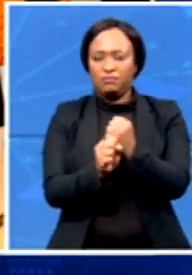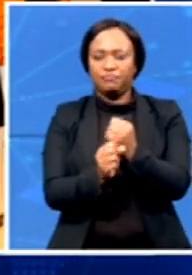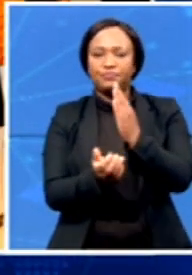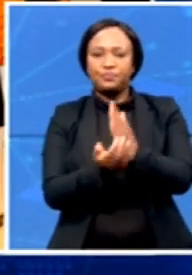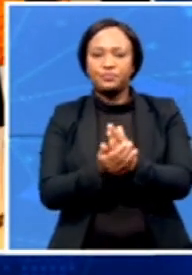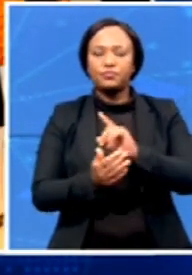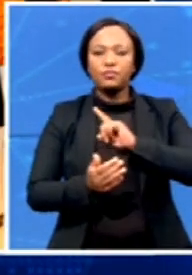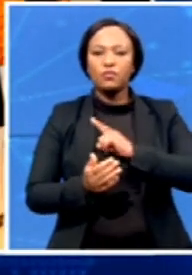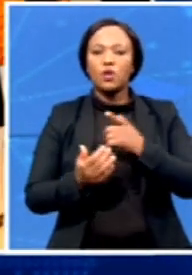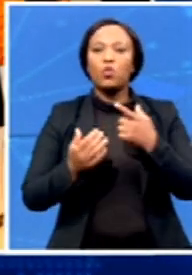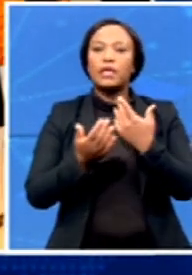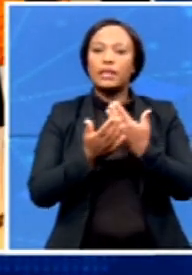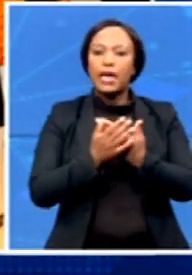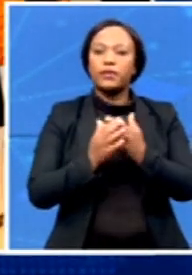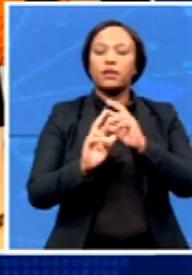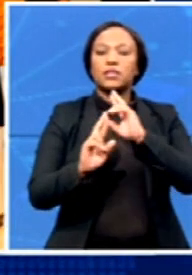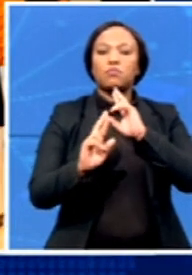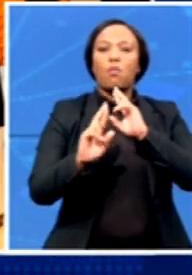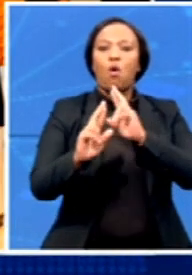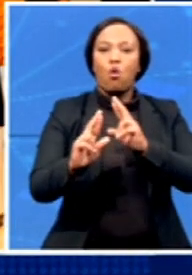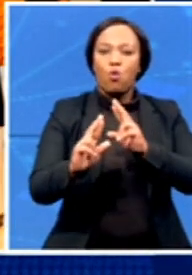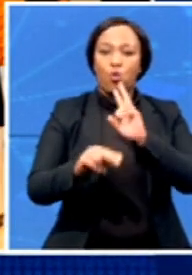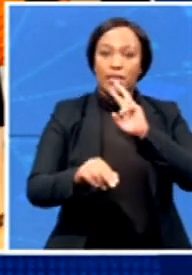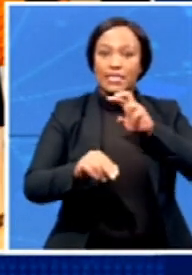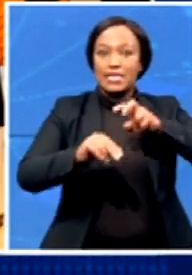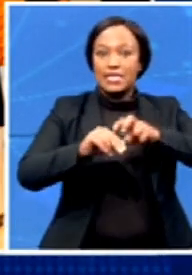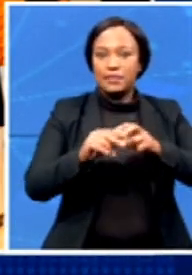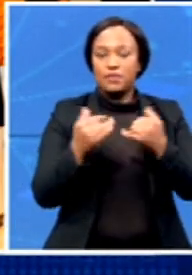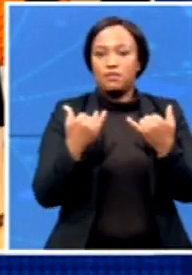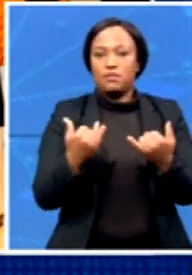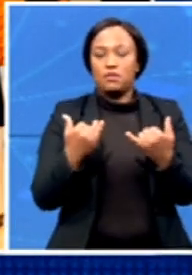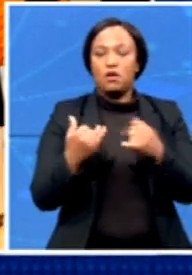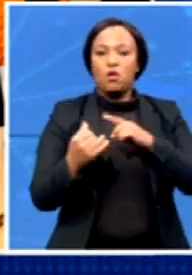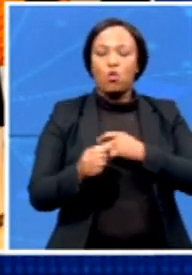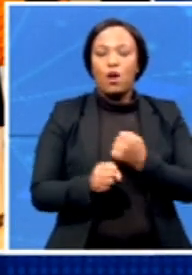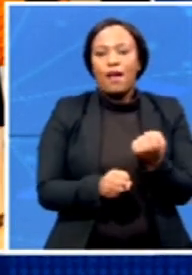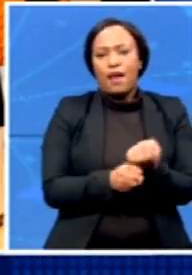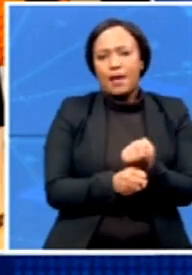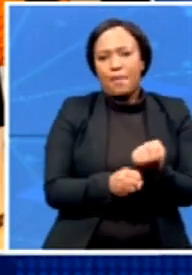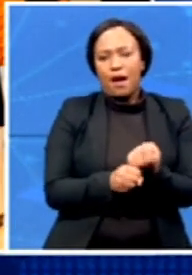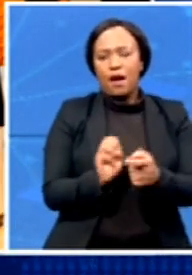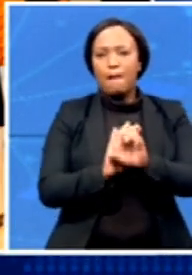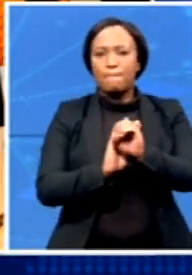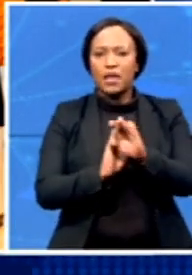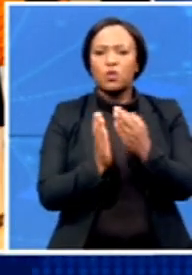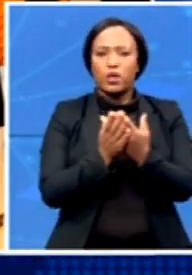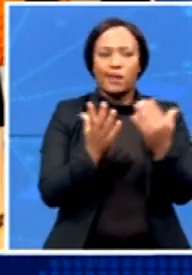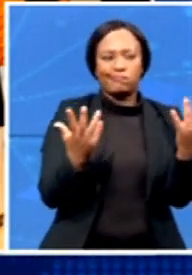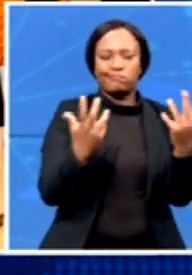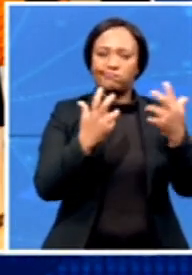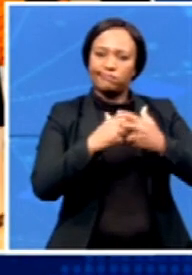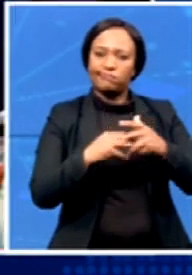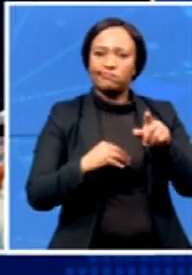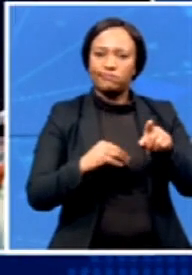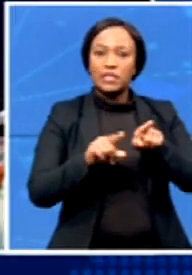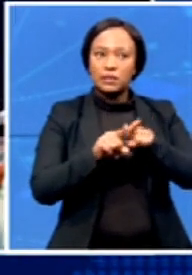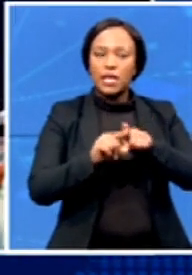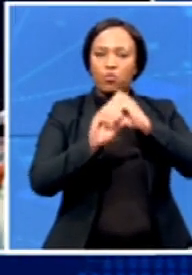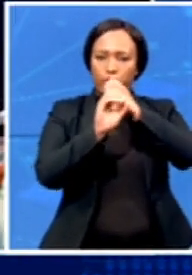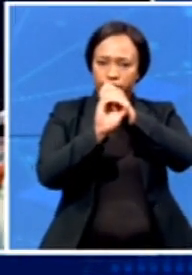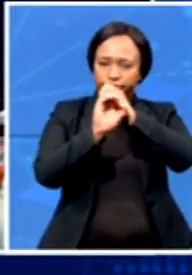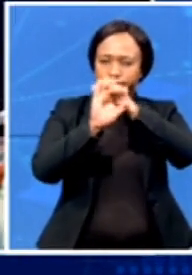of current labor and markets, but we're also very visionary and start to think about how